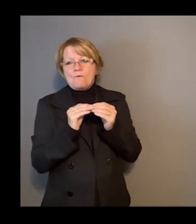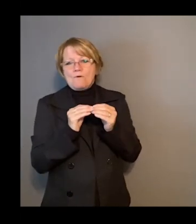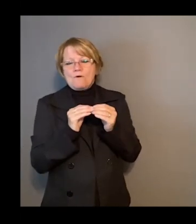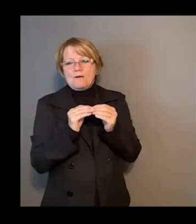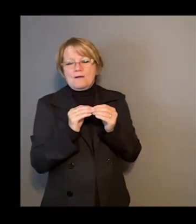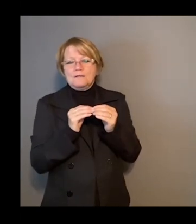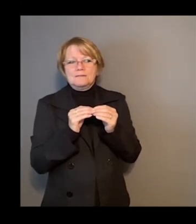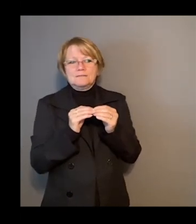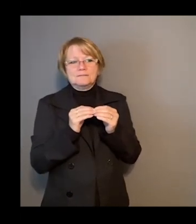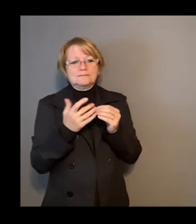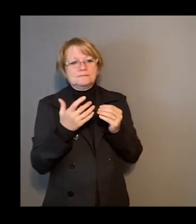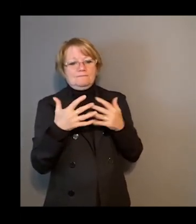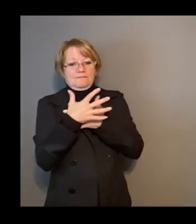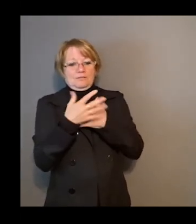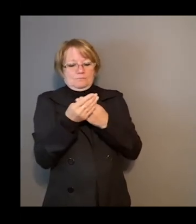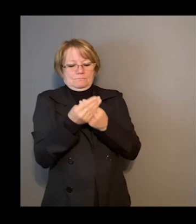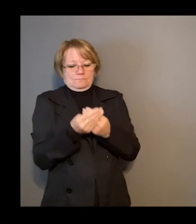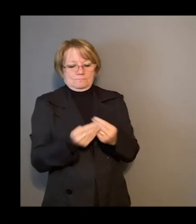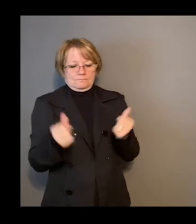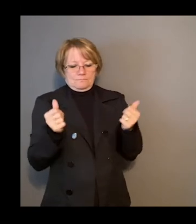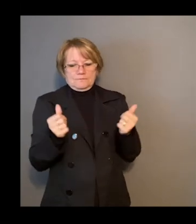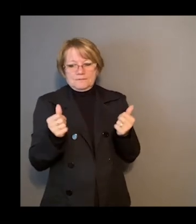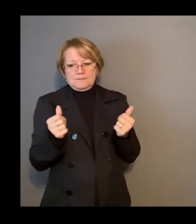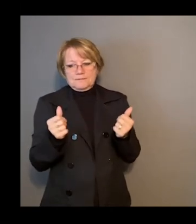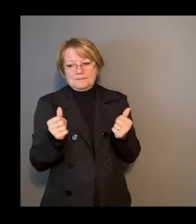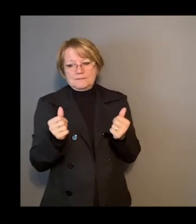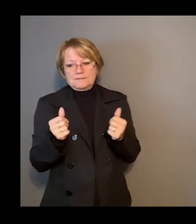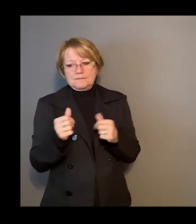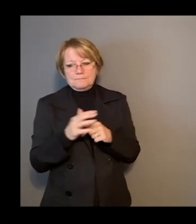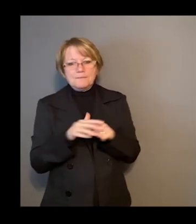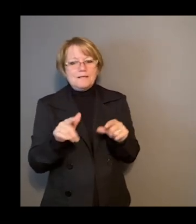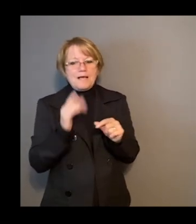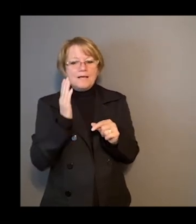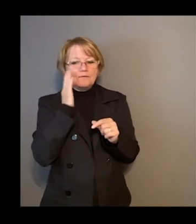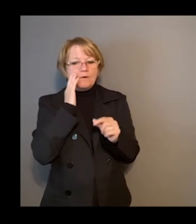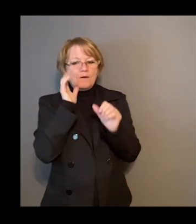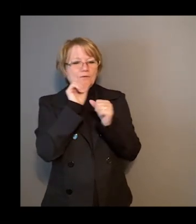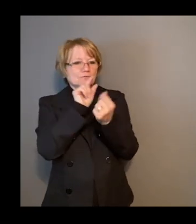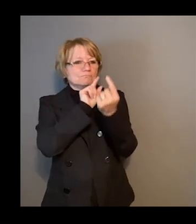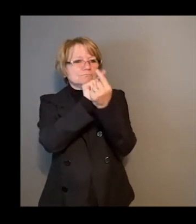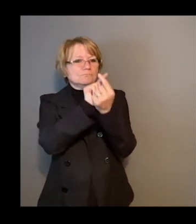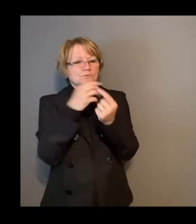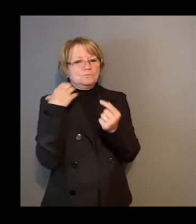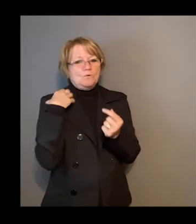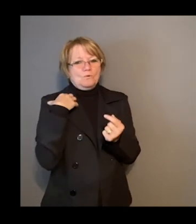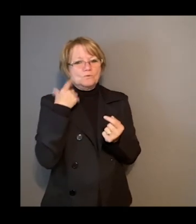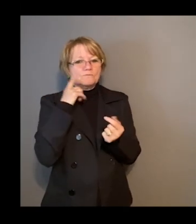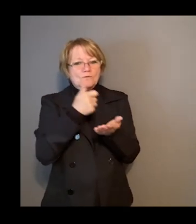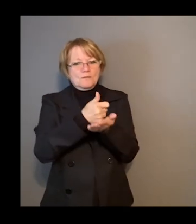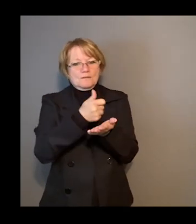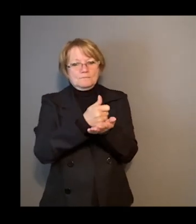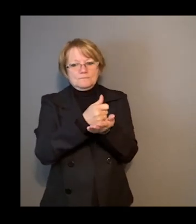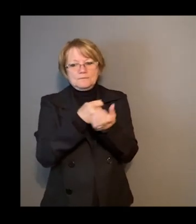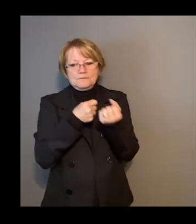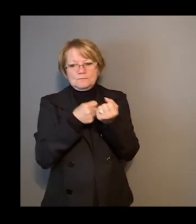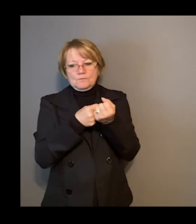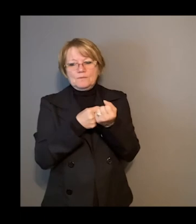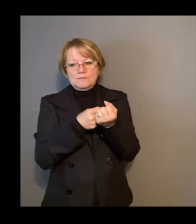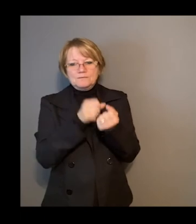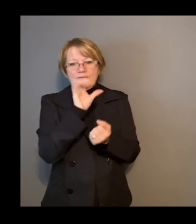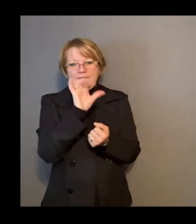go, I know where I could go to get help. You know, I have that assistance. So that's my piece on that. On the case.